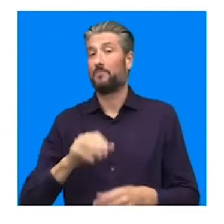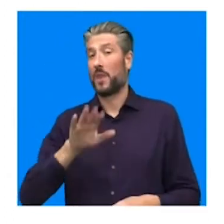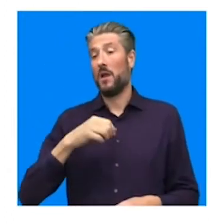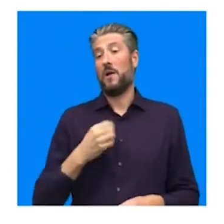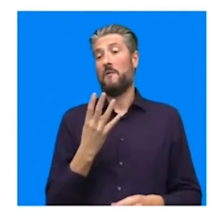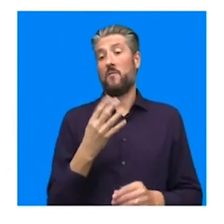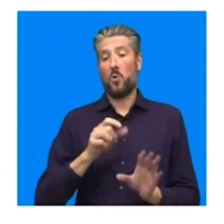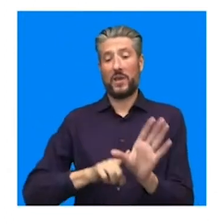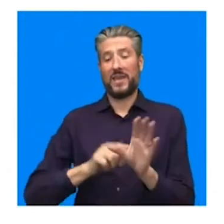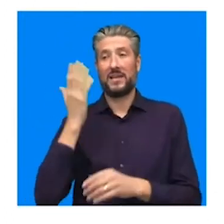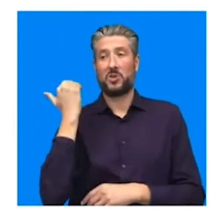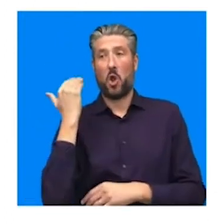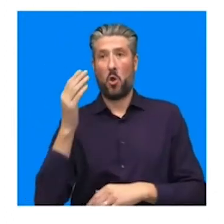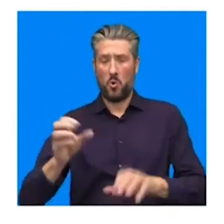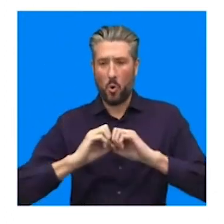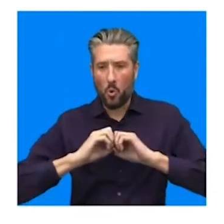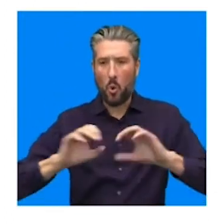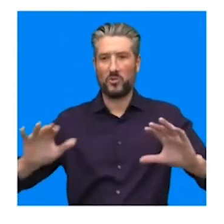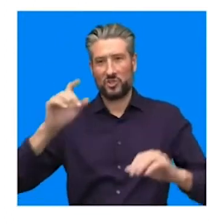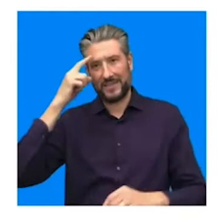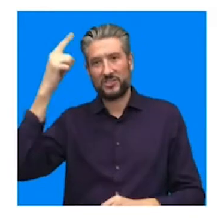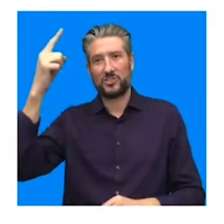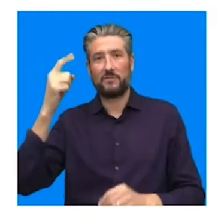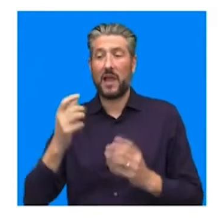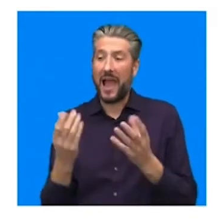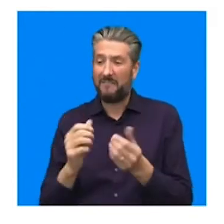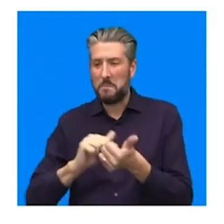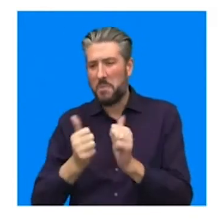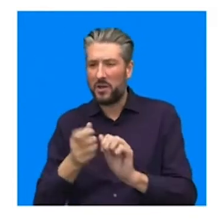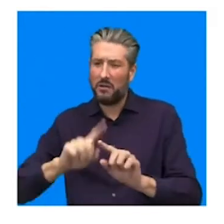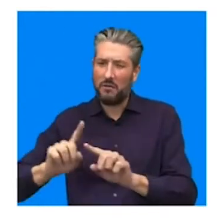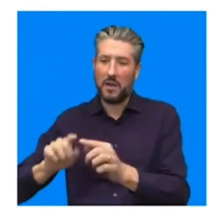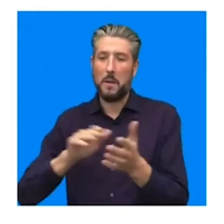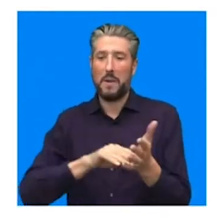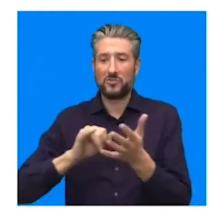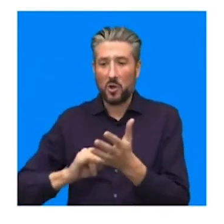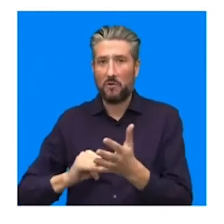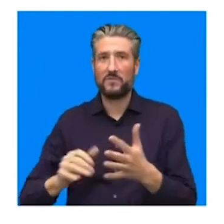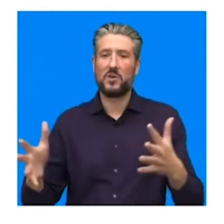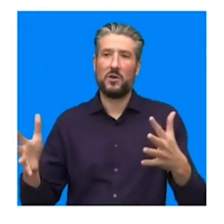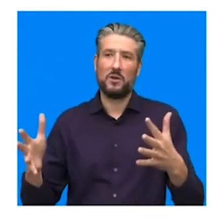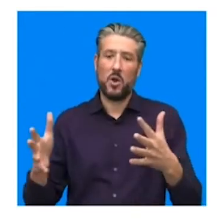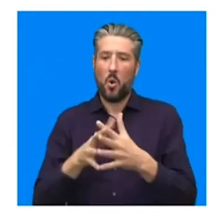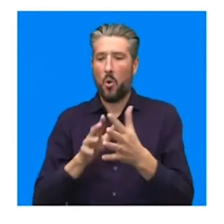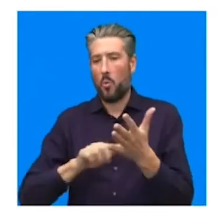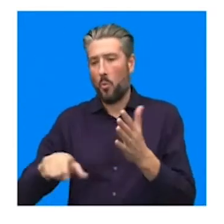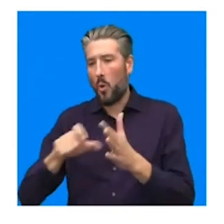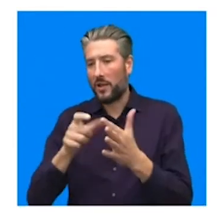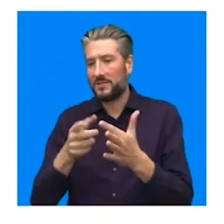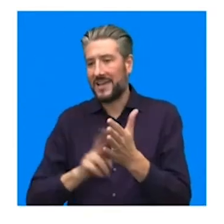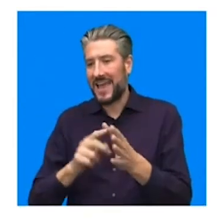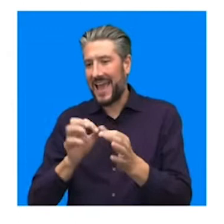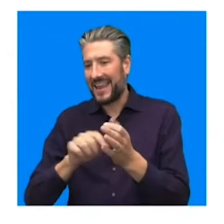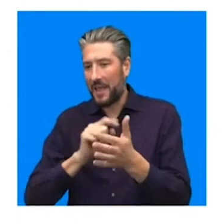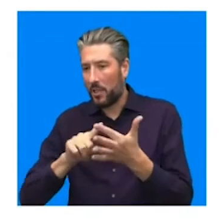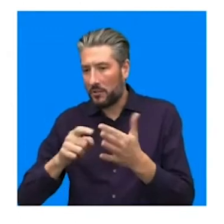initiative called Smart Cities for All with partners like Microsoft, actually, World Enabled. We've done a lot of work with Commissioner Calise in the city of New